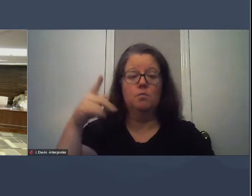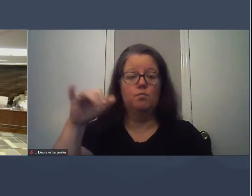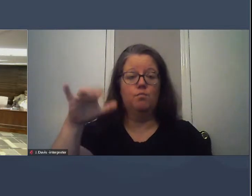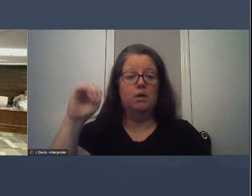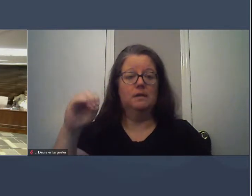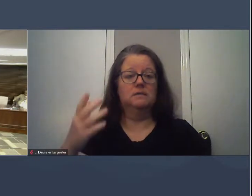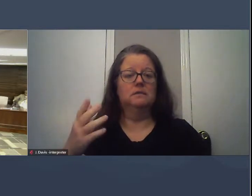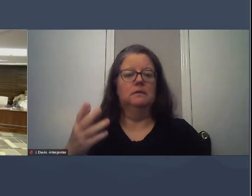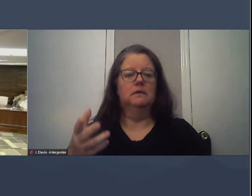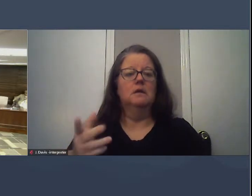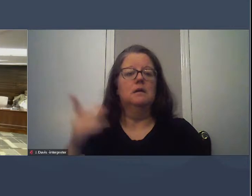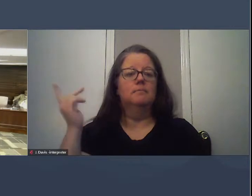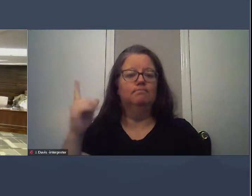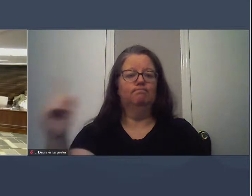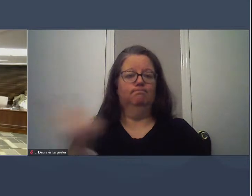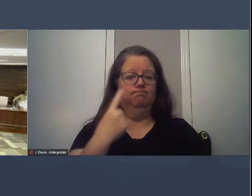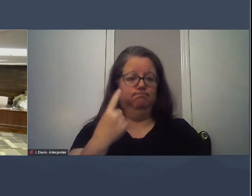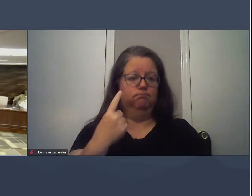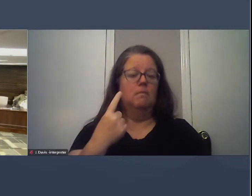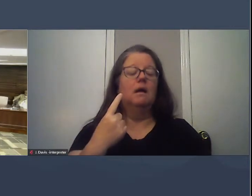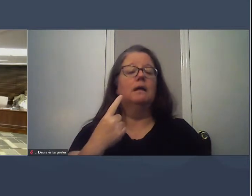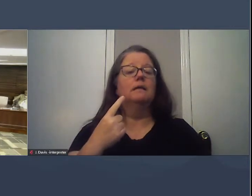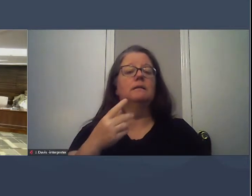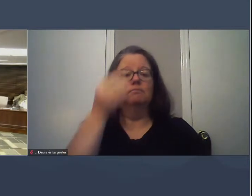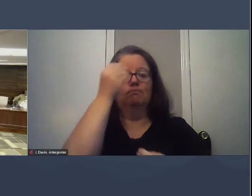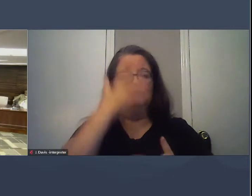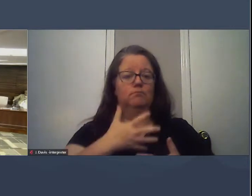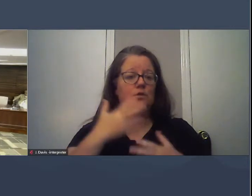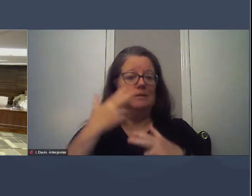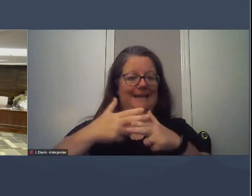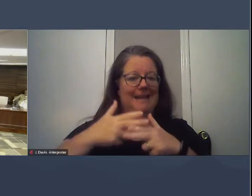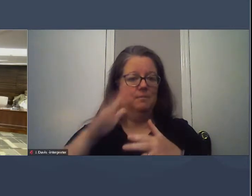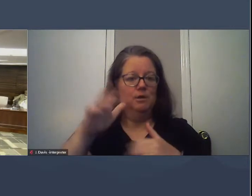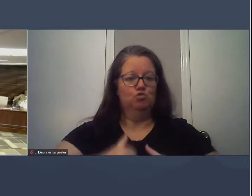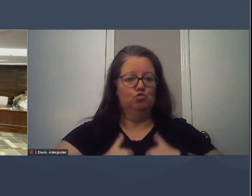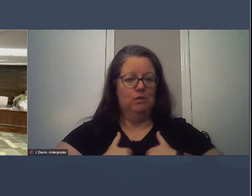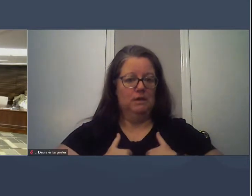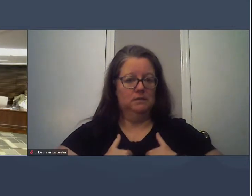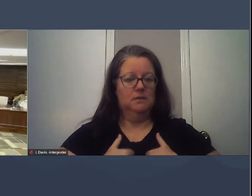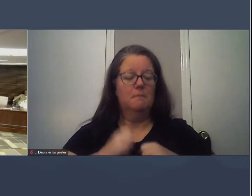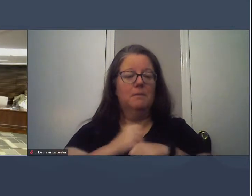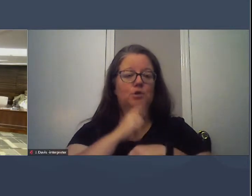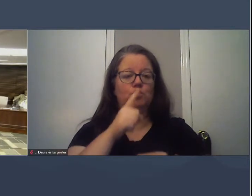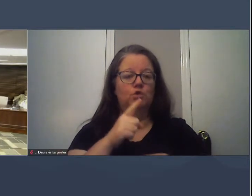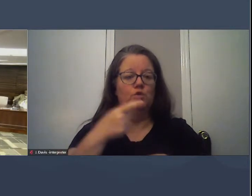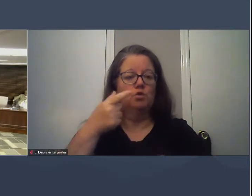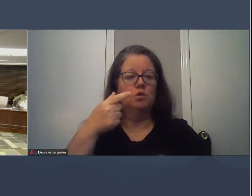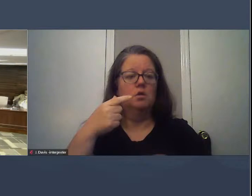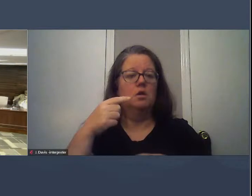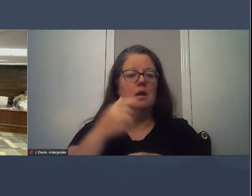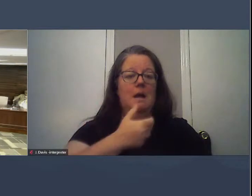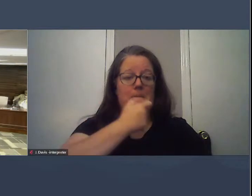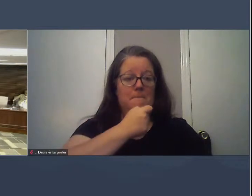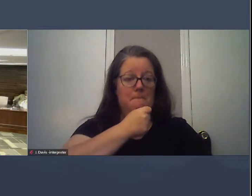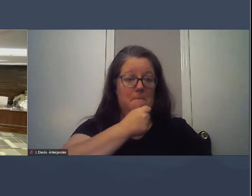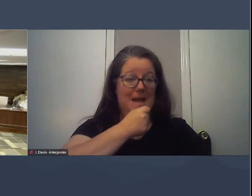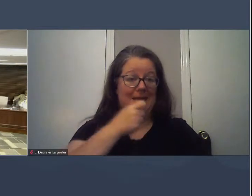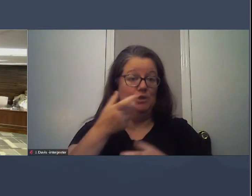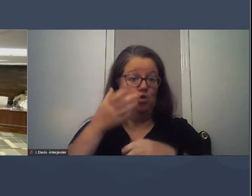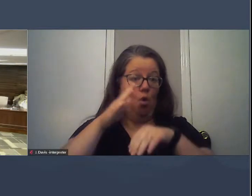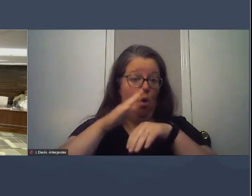for the record? You want to sit right there? You make sure to turn the mic on to green, and